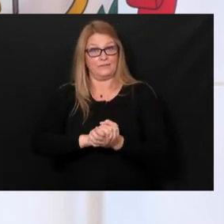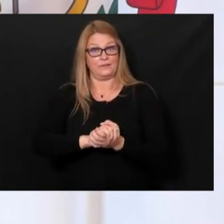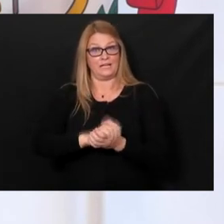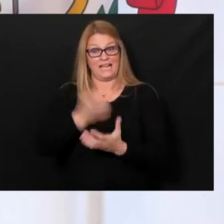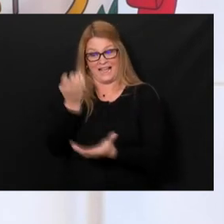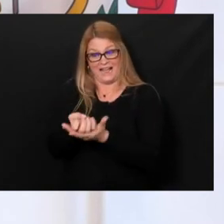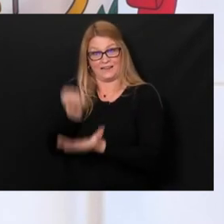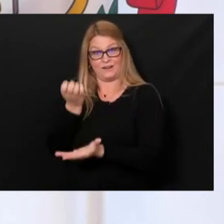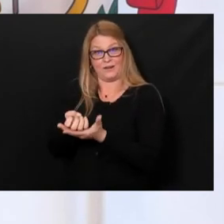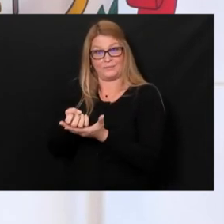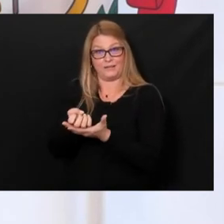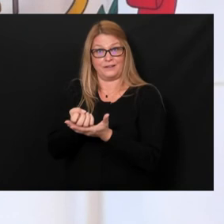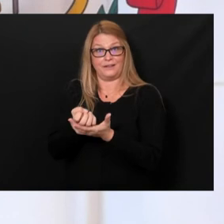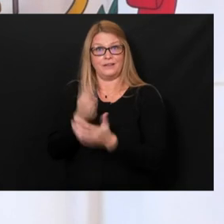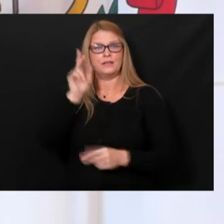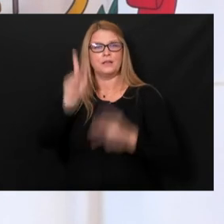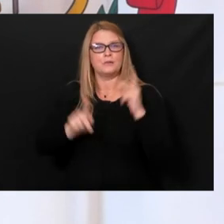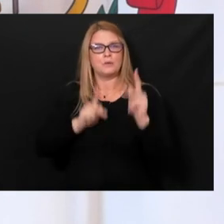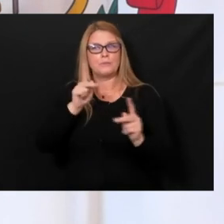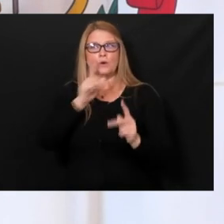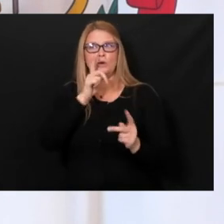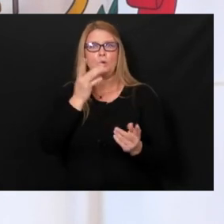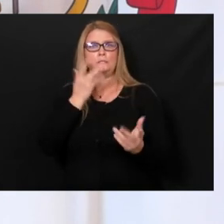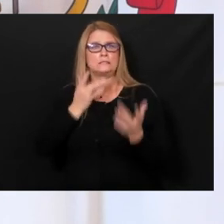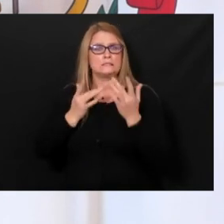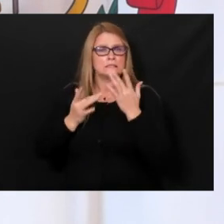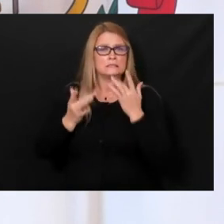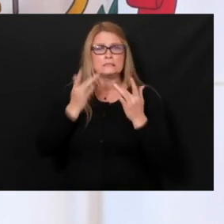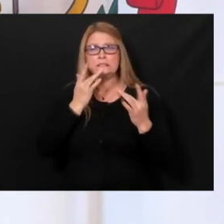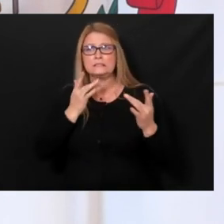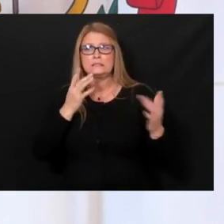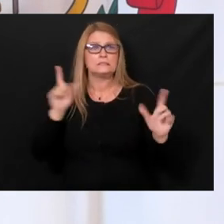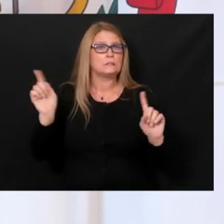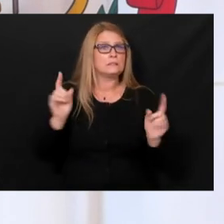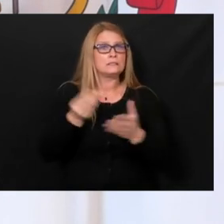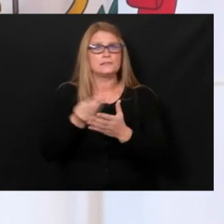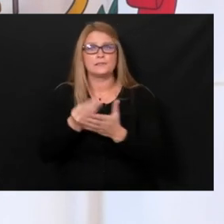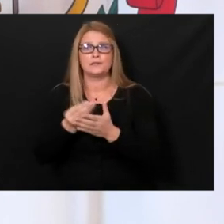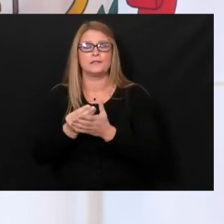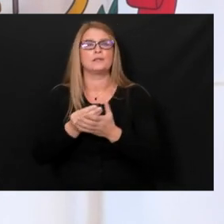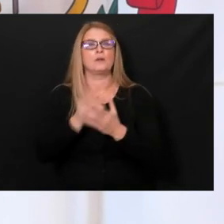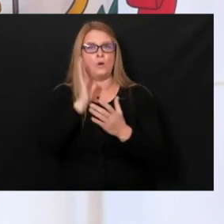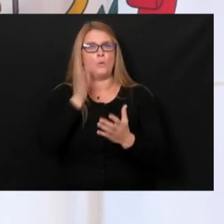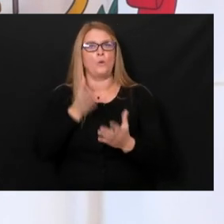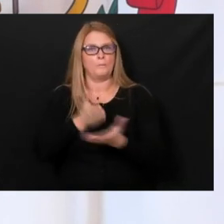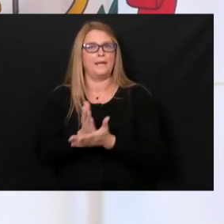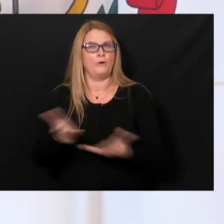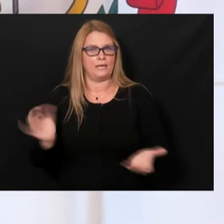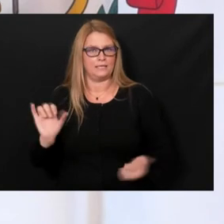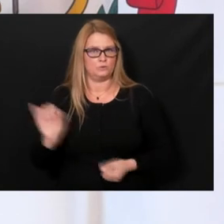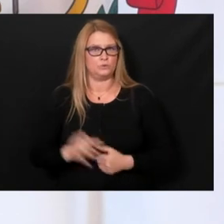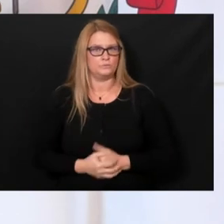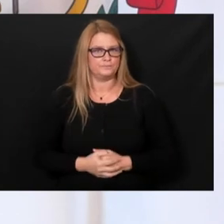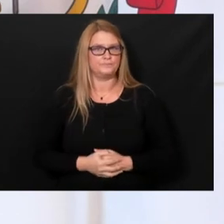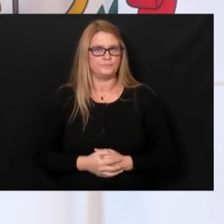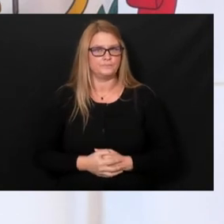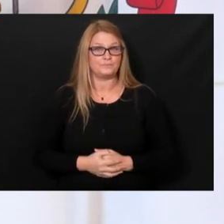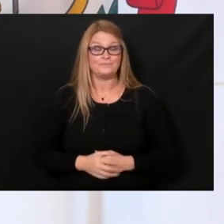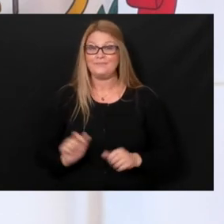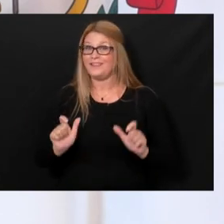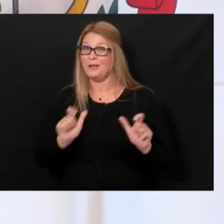economic standpoint, those that have been hurting in all kinds of different directions will be okay. The